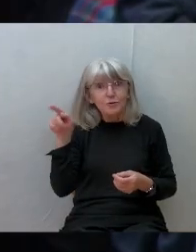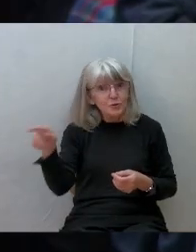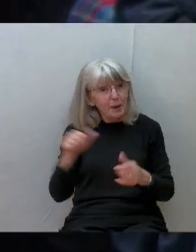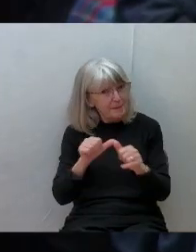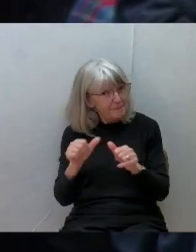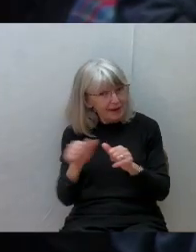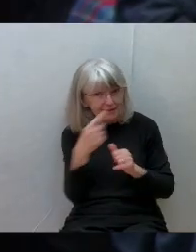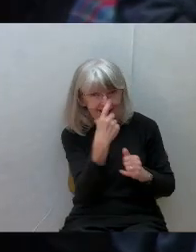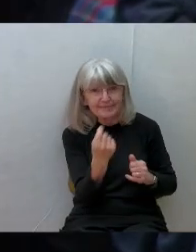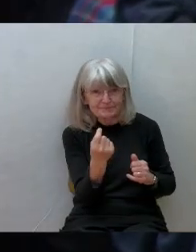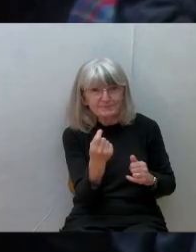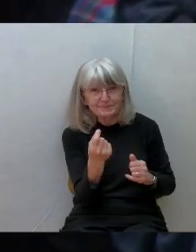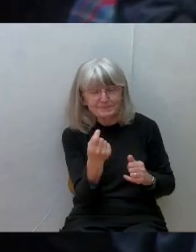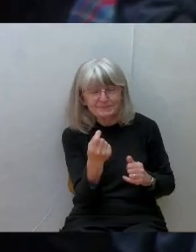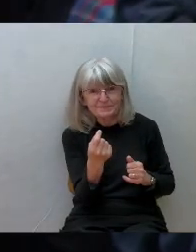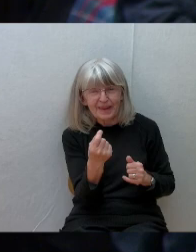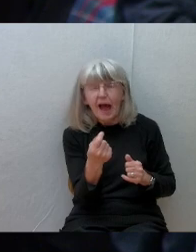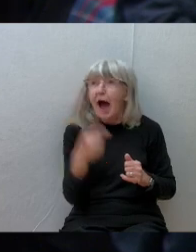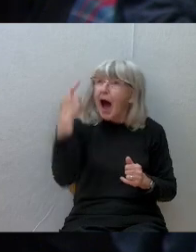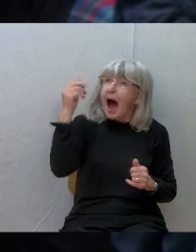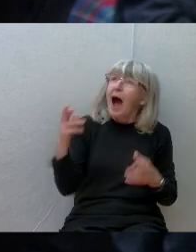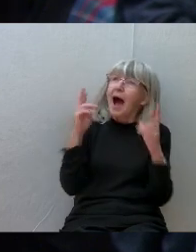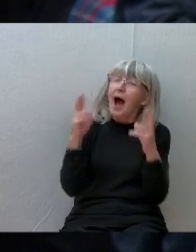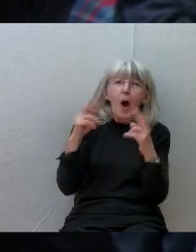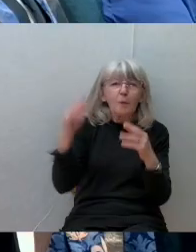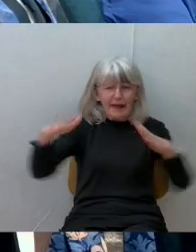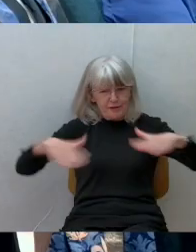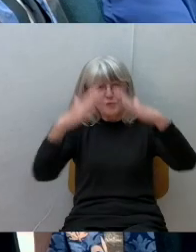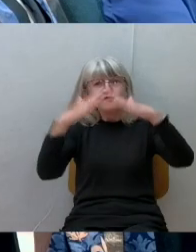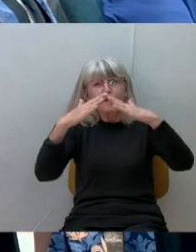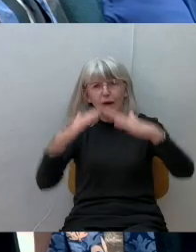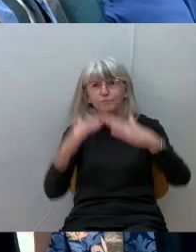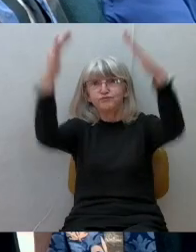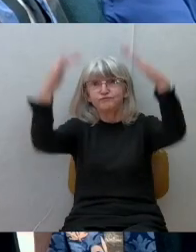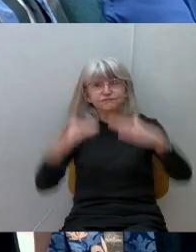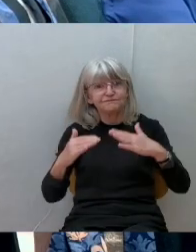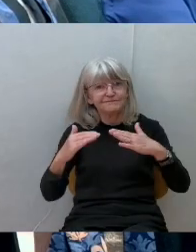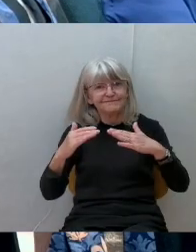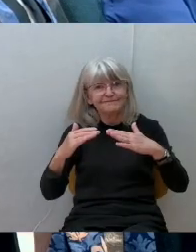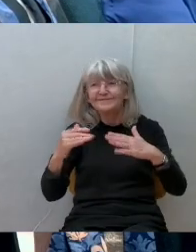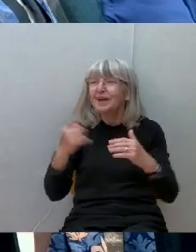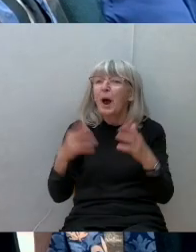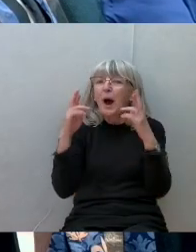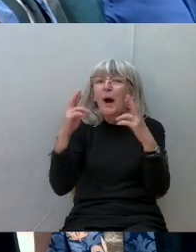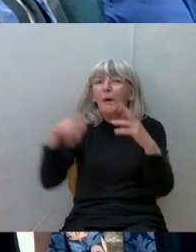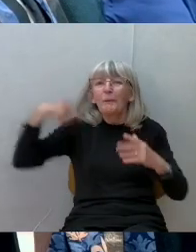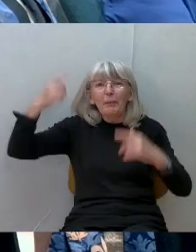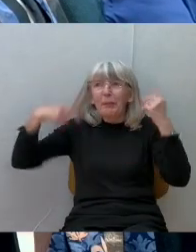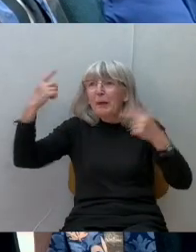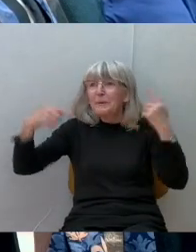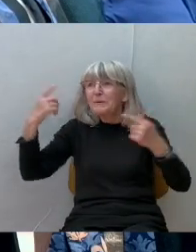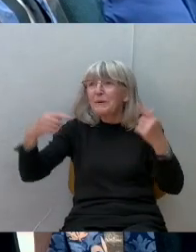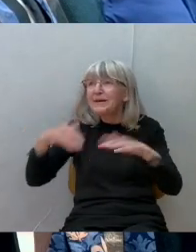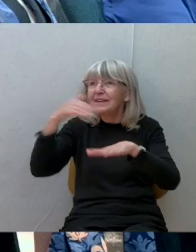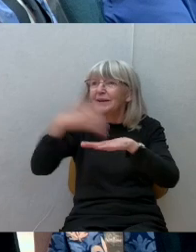We think that you can really raise the roof of the Caird Hall. You, graduands, all of your friends, loved